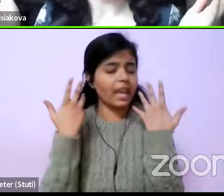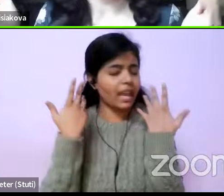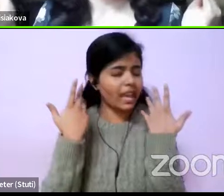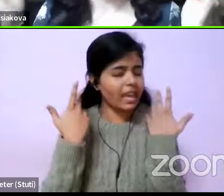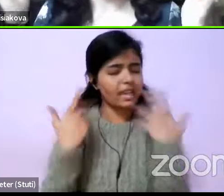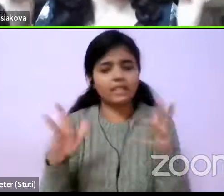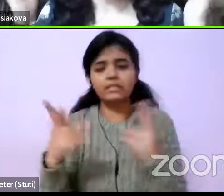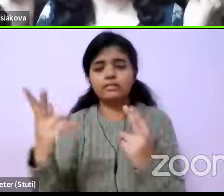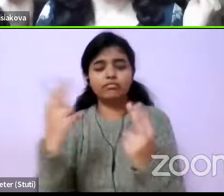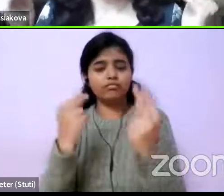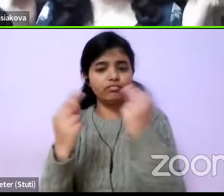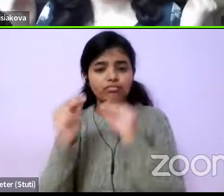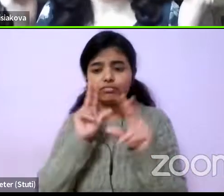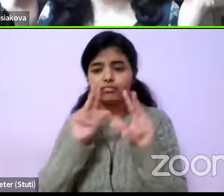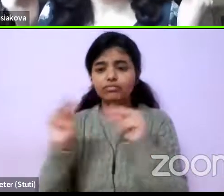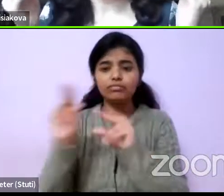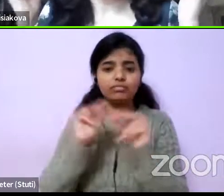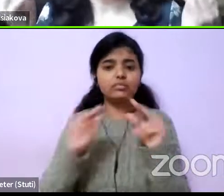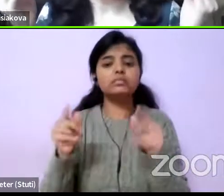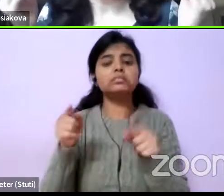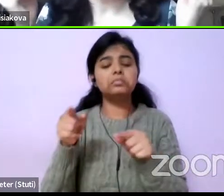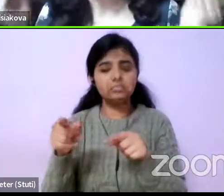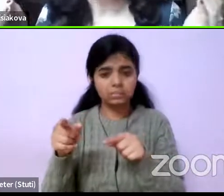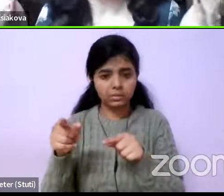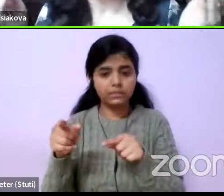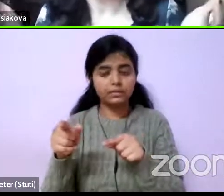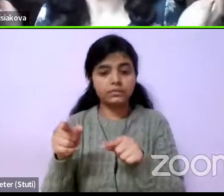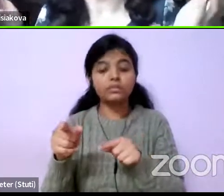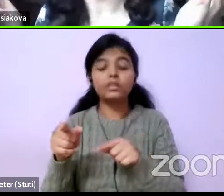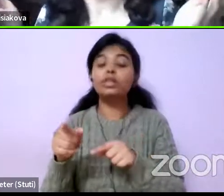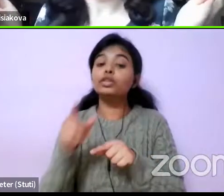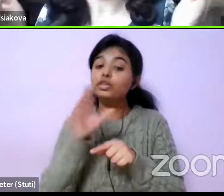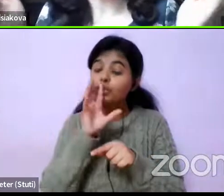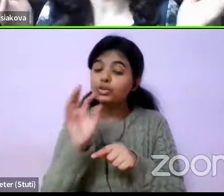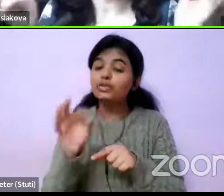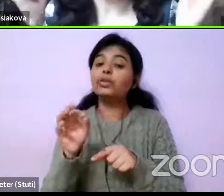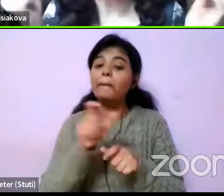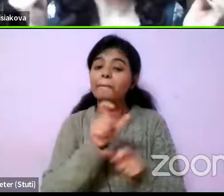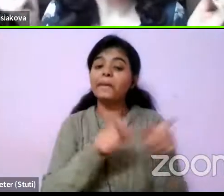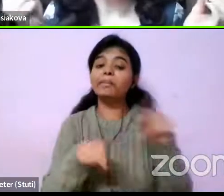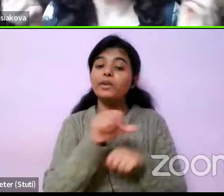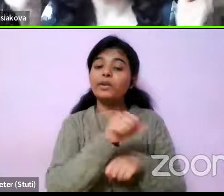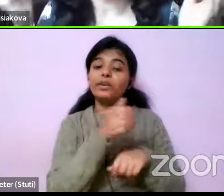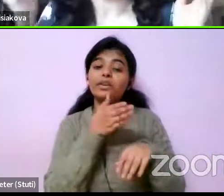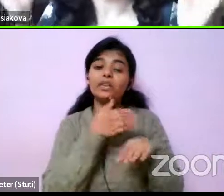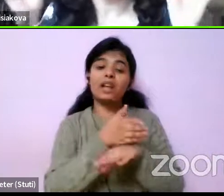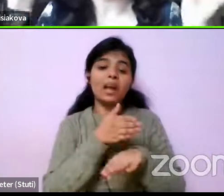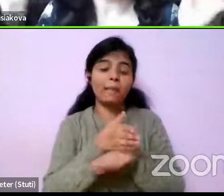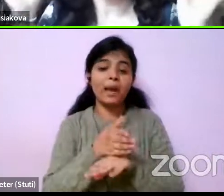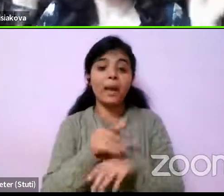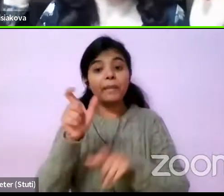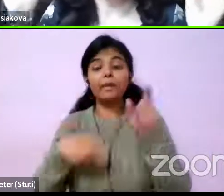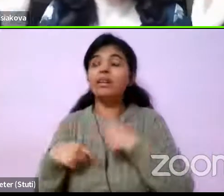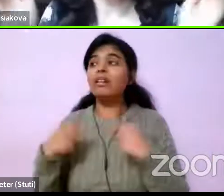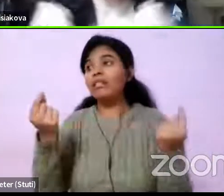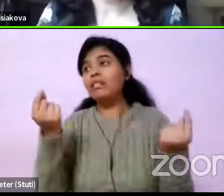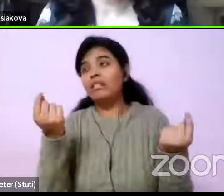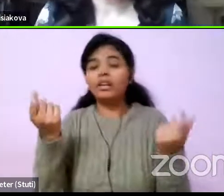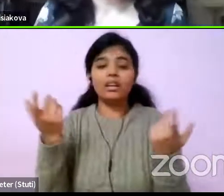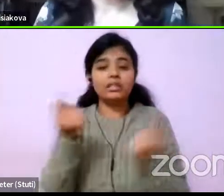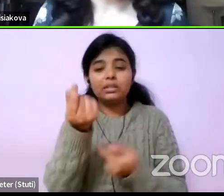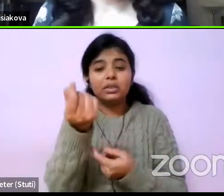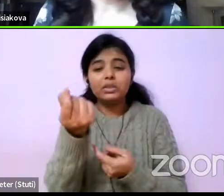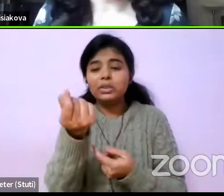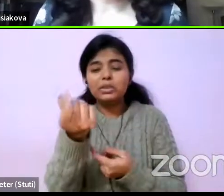things like that, it's just, it really is harming people. And yes, it's a small thing and people can complain, it's just, you know, too